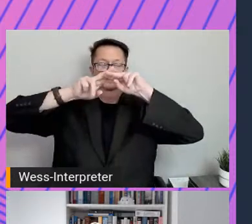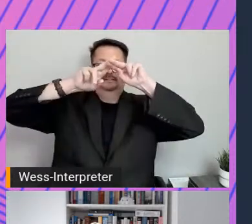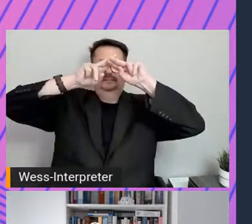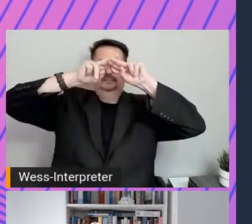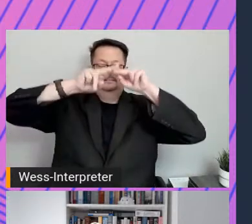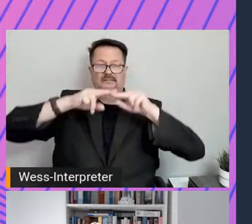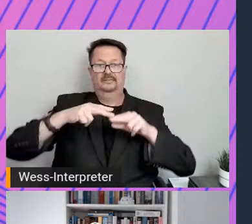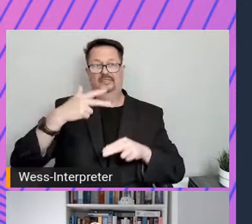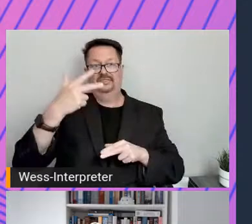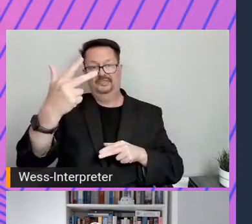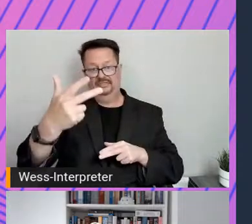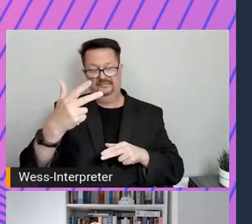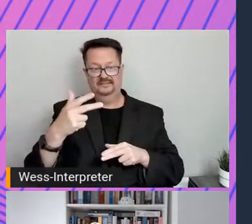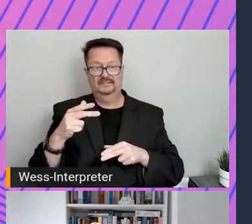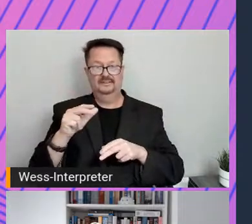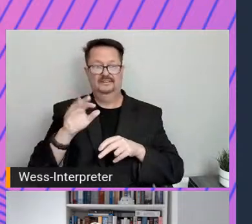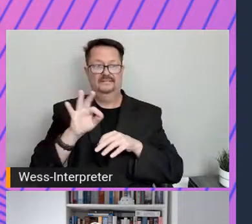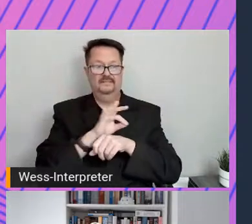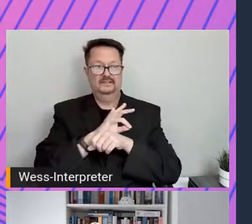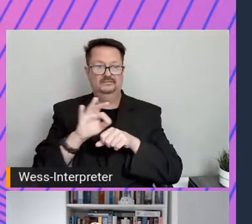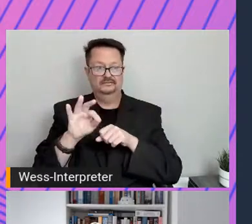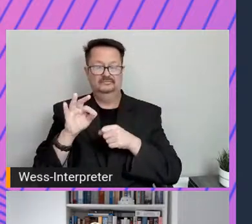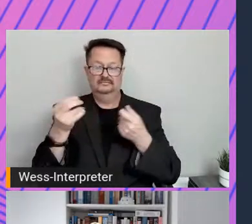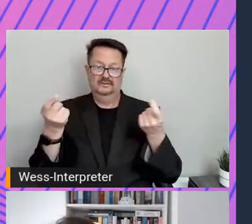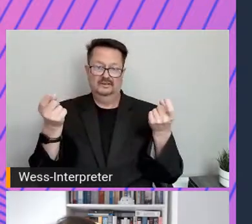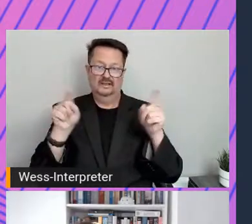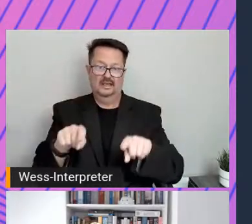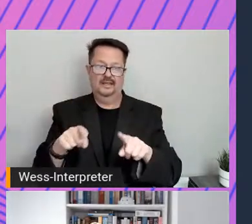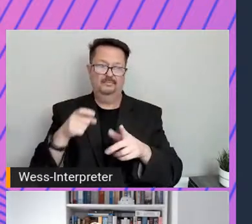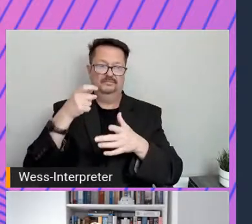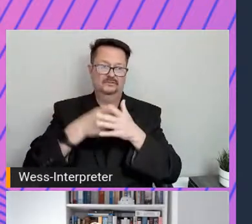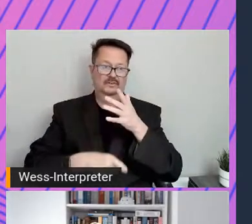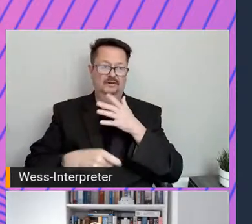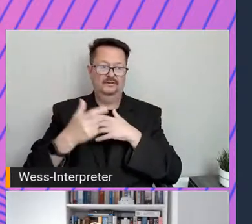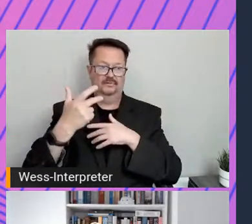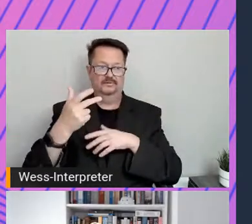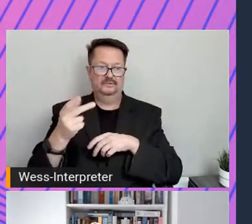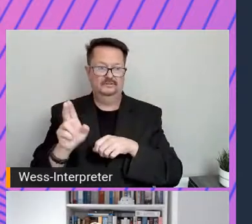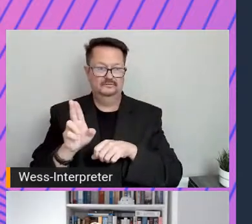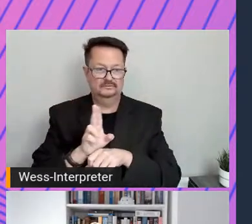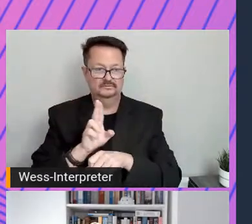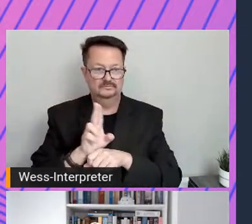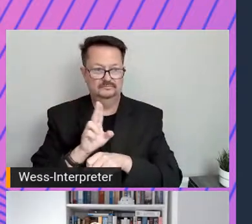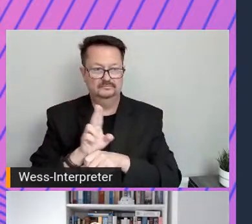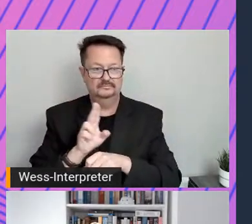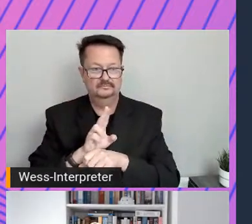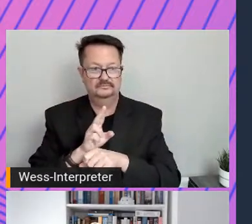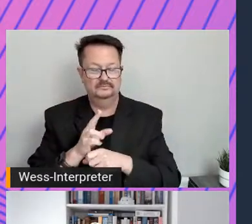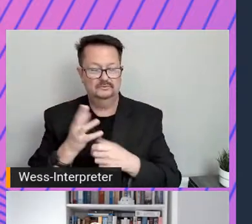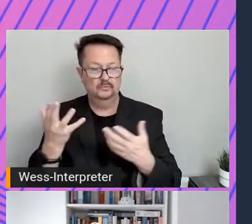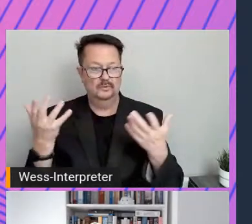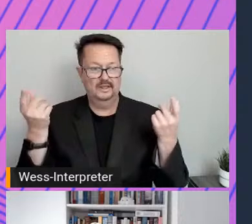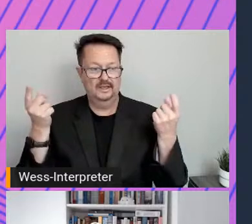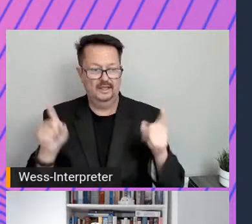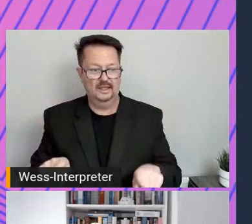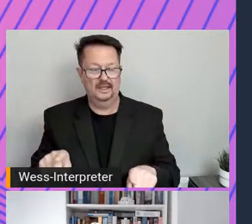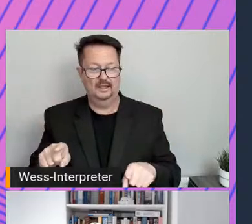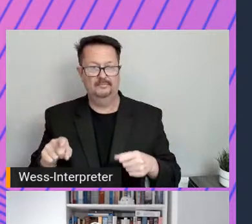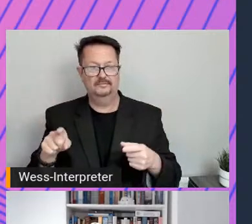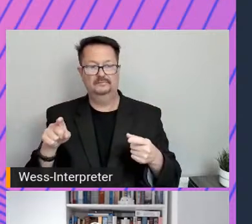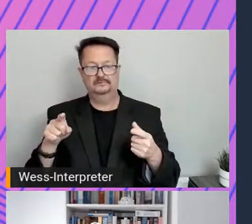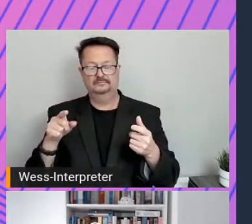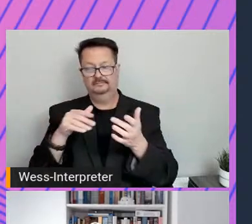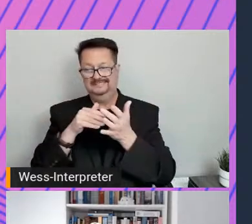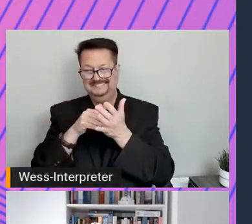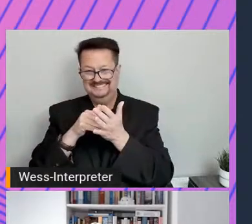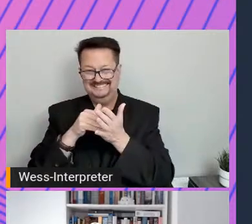equals 3 charges. And that kind of leads to the next question of what happens when I have a bunch of concurrent Lambda functions, because I've truly reached